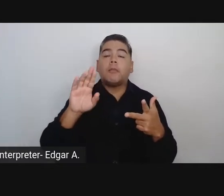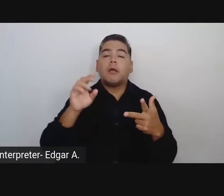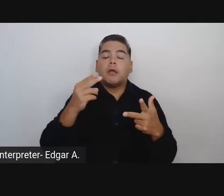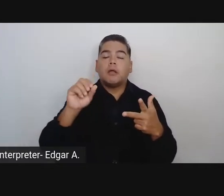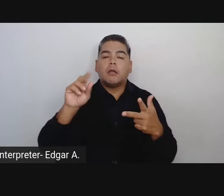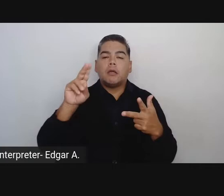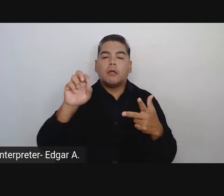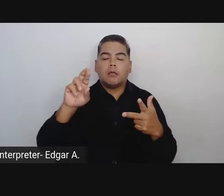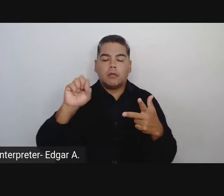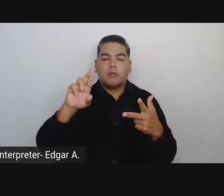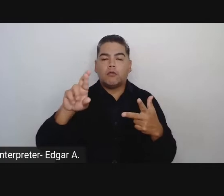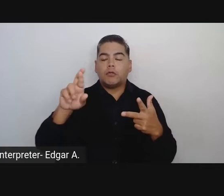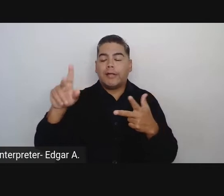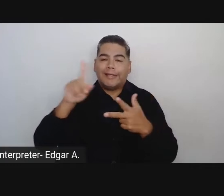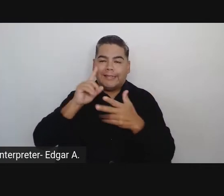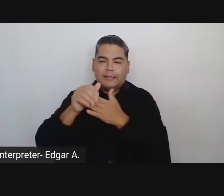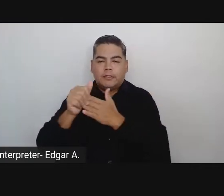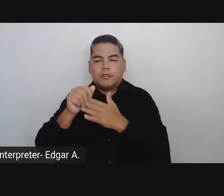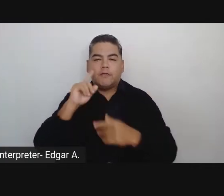HDC.